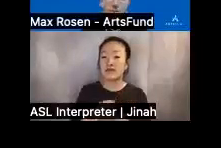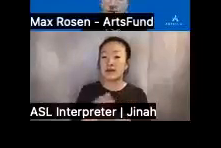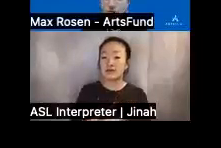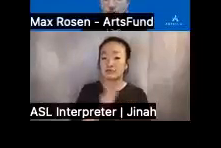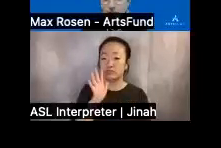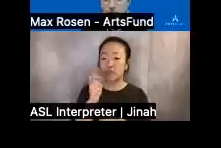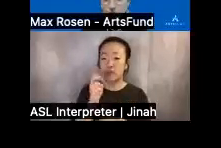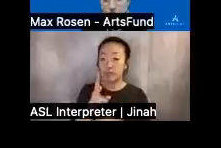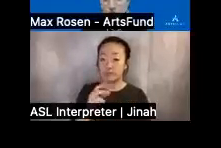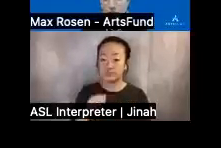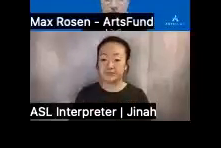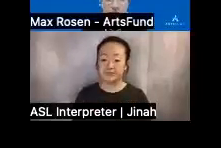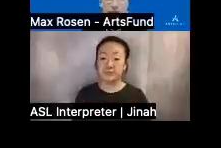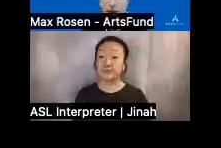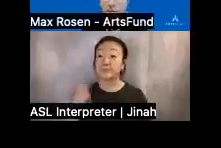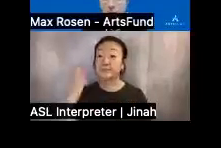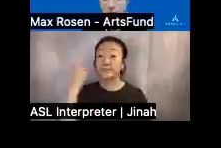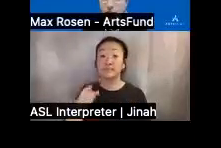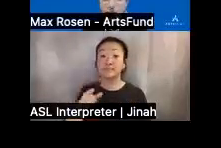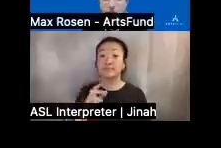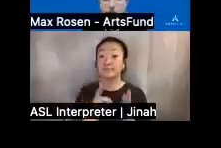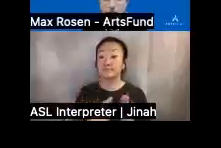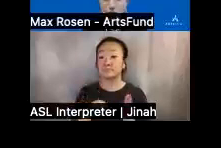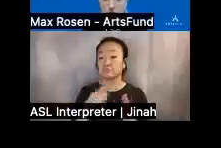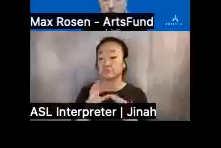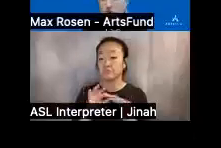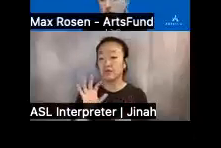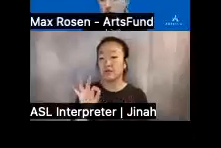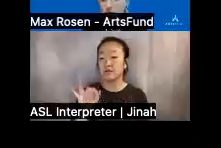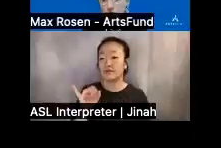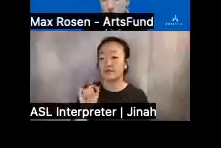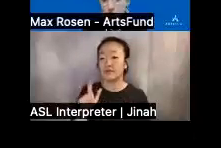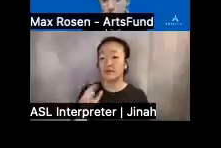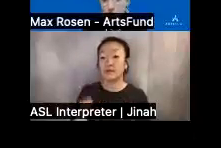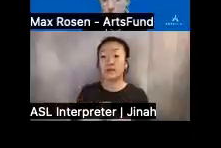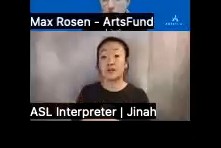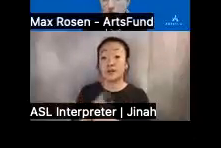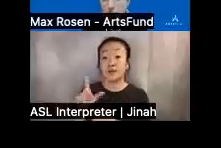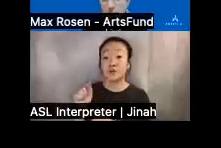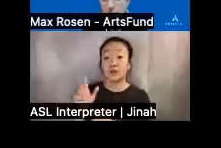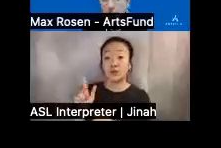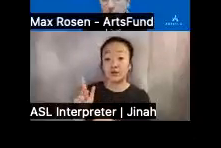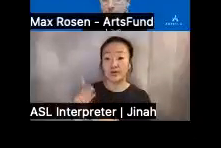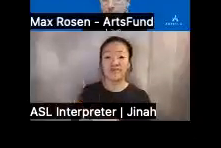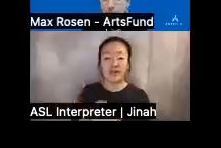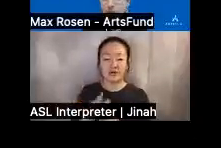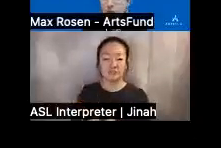For the purpose of this demonstration, I'll say I'm uploading fiscal year 2023 financial documents.